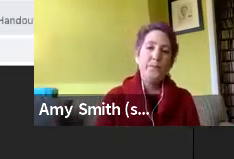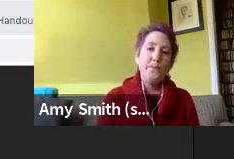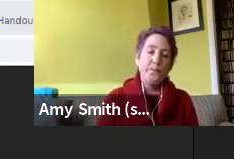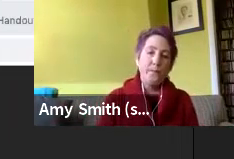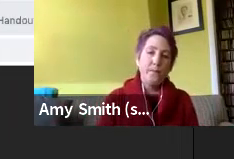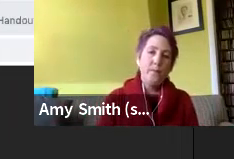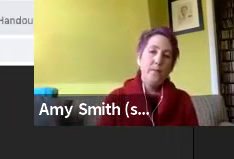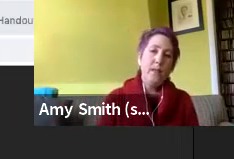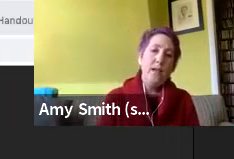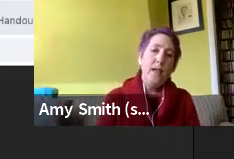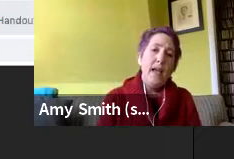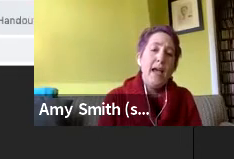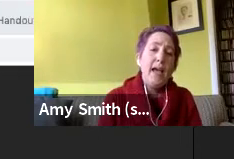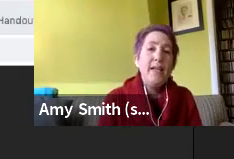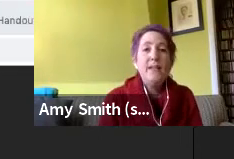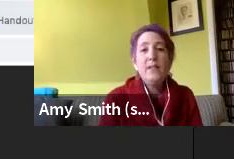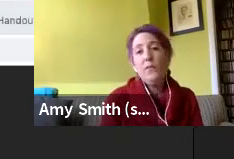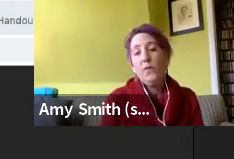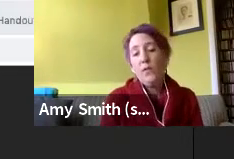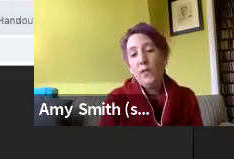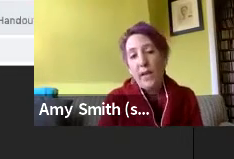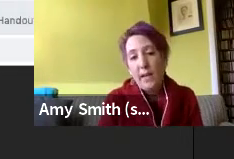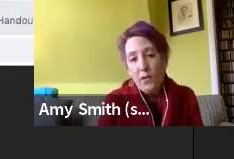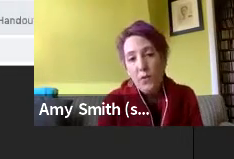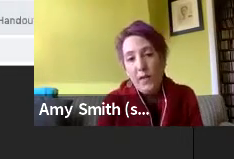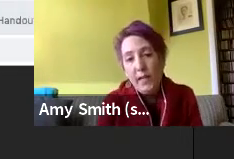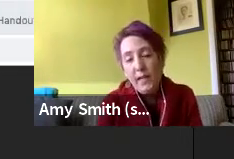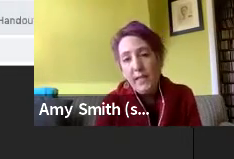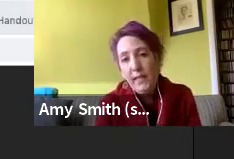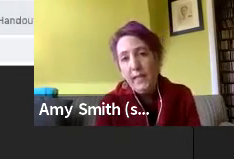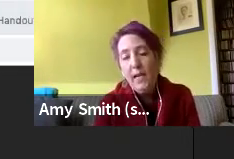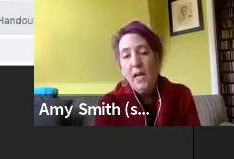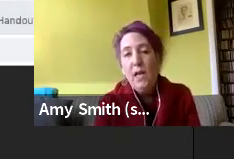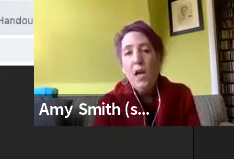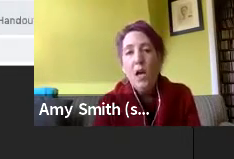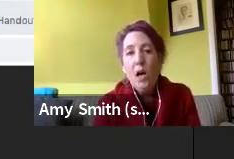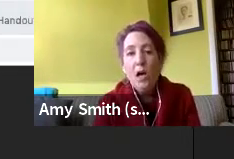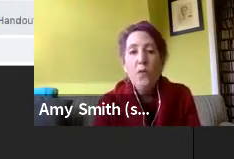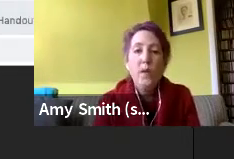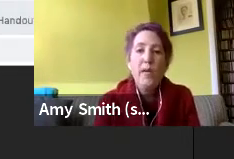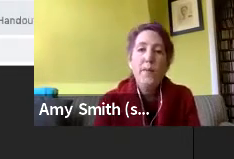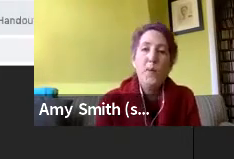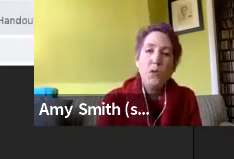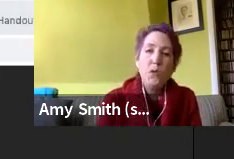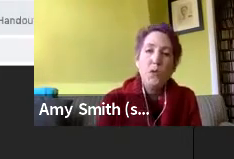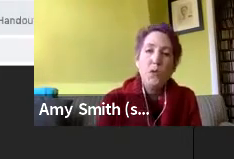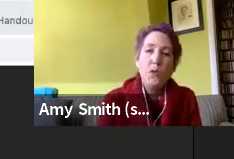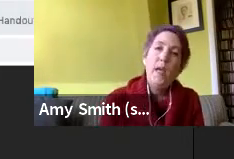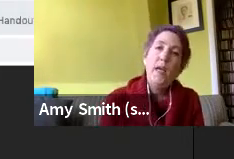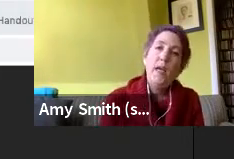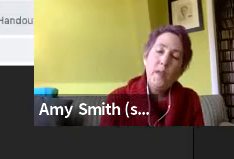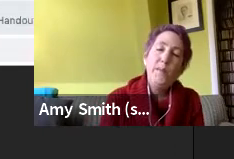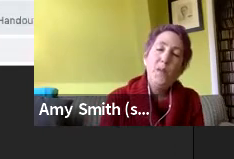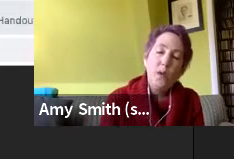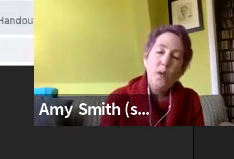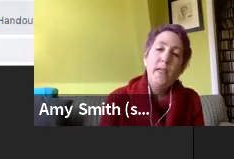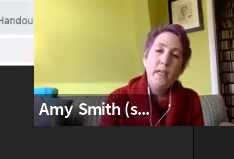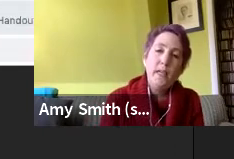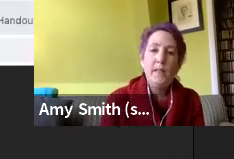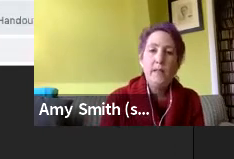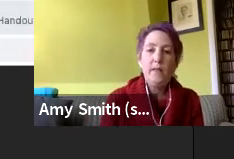return. And as of tax year 2018, unreimbursed